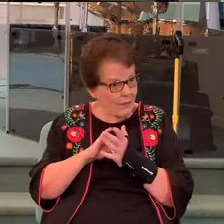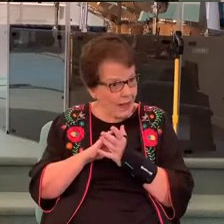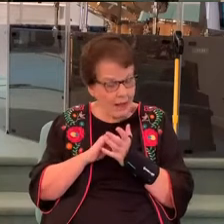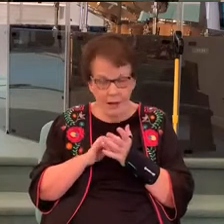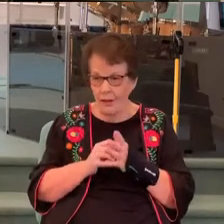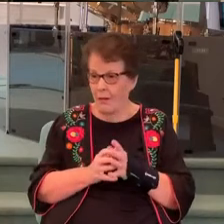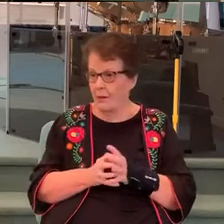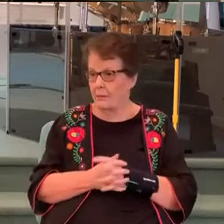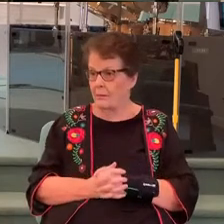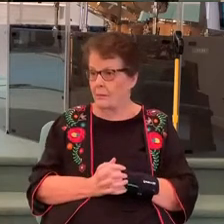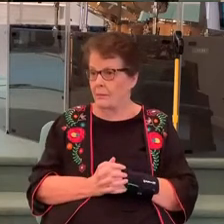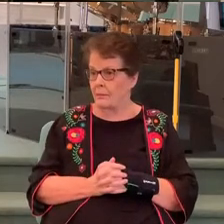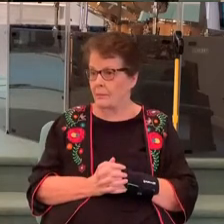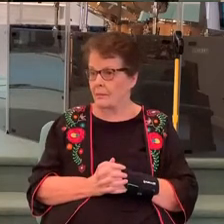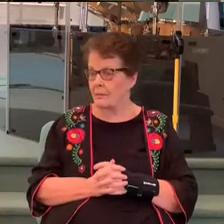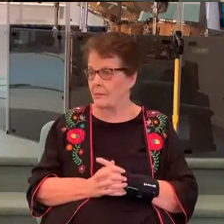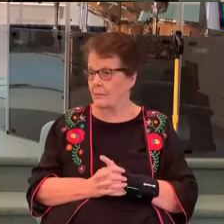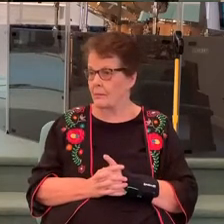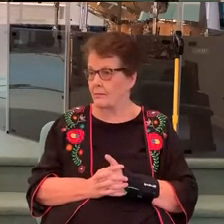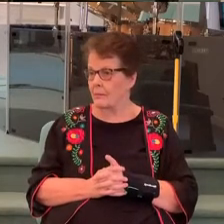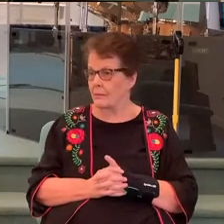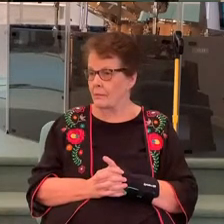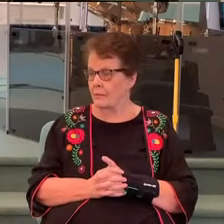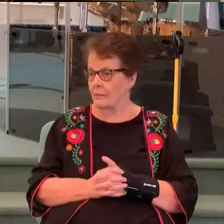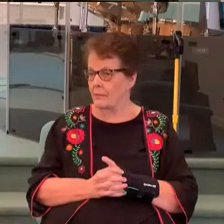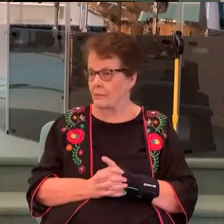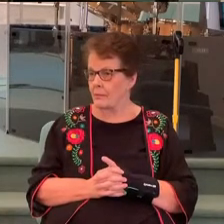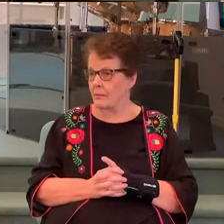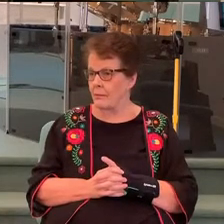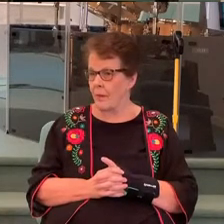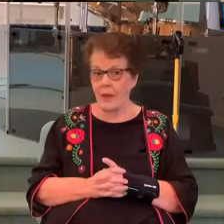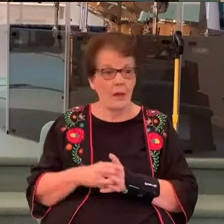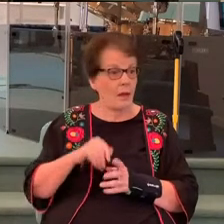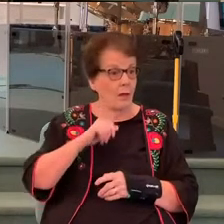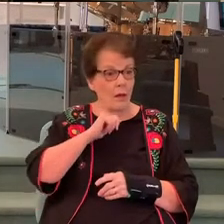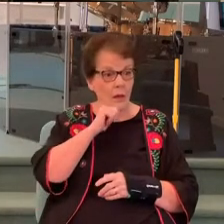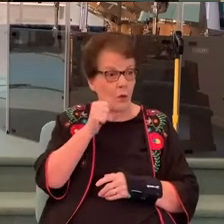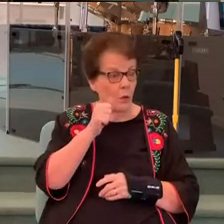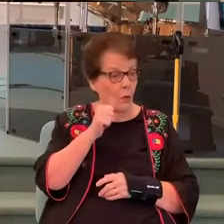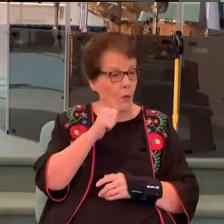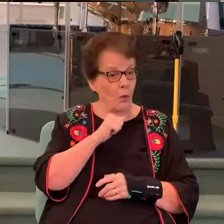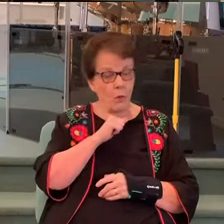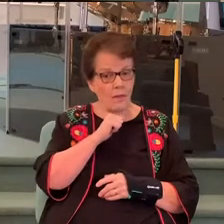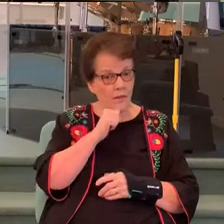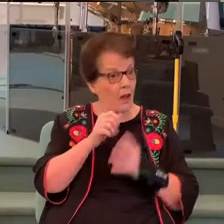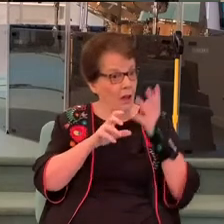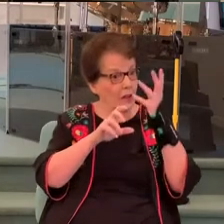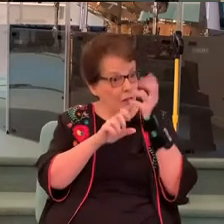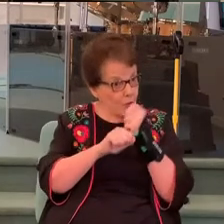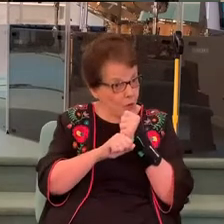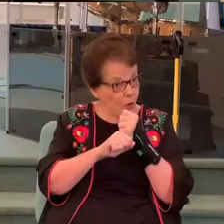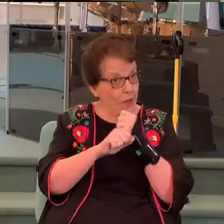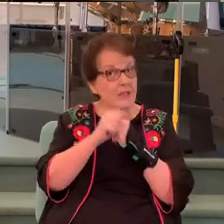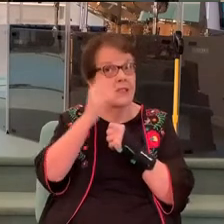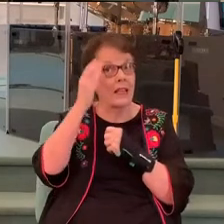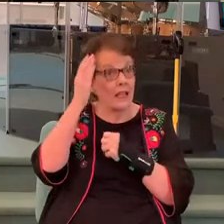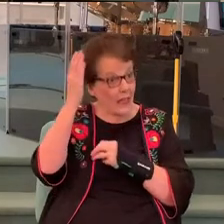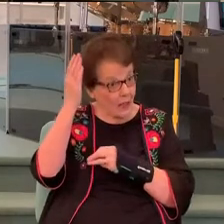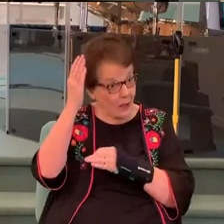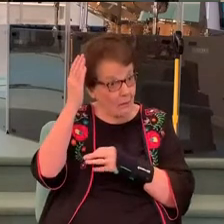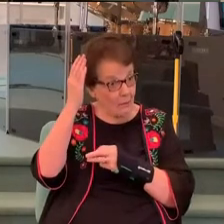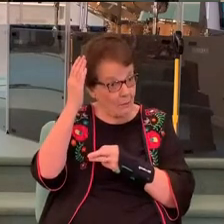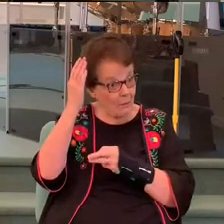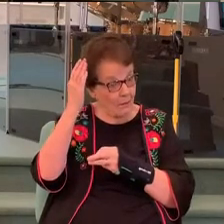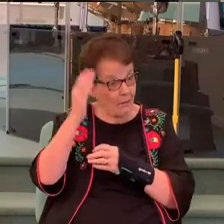position where it's not like he doesn't have the power, but we've not trusted him in the yardage game. And we throw